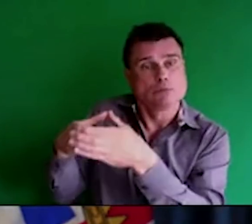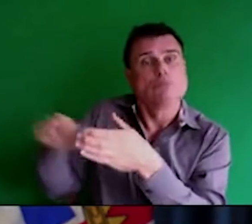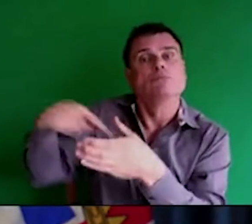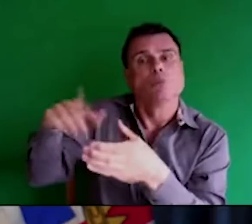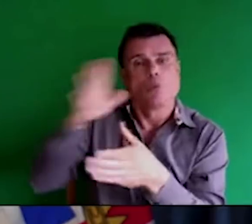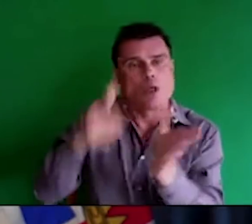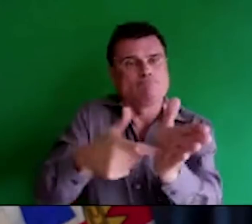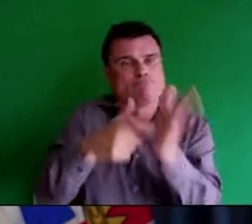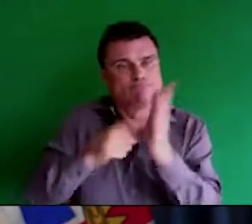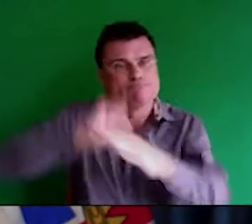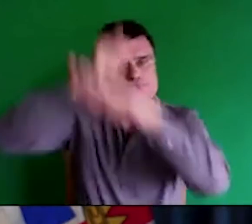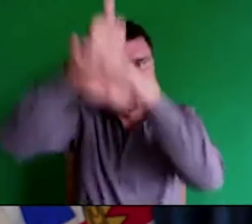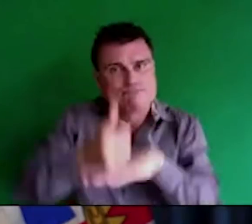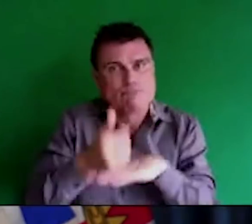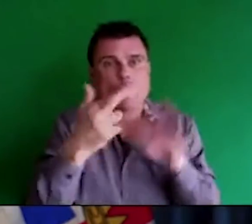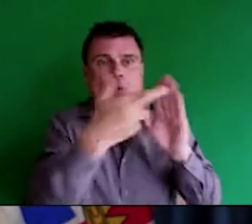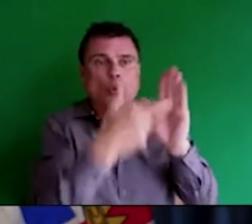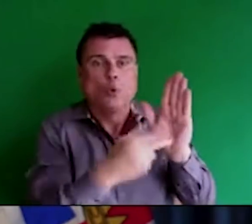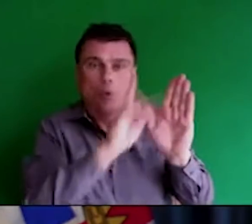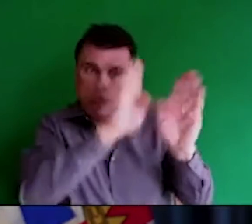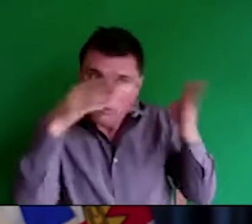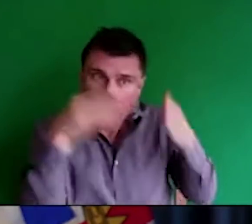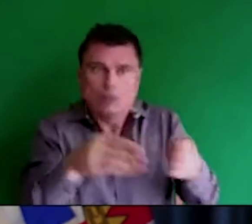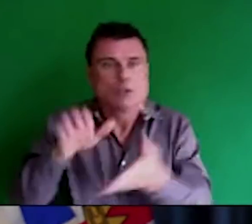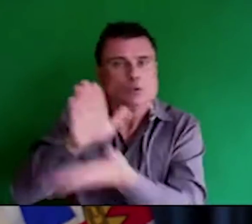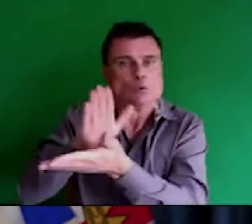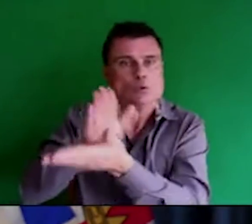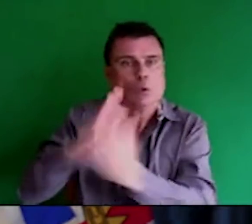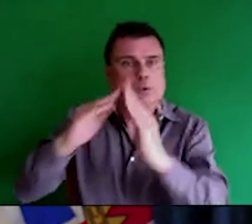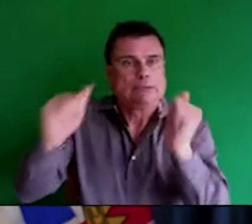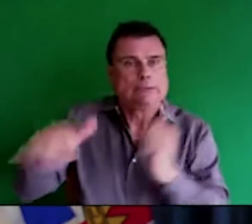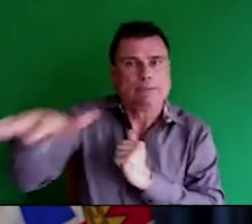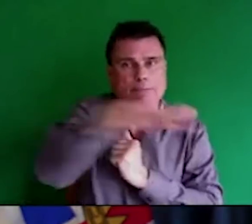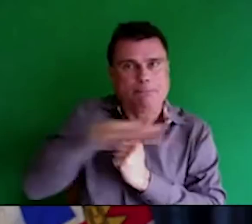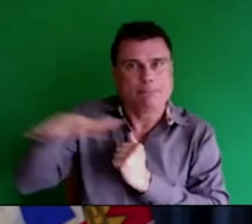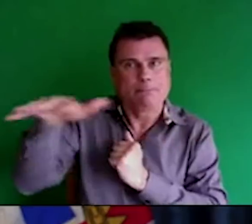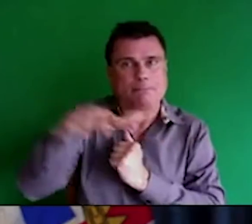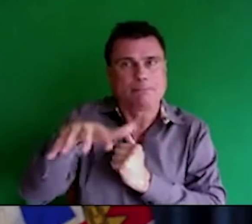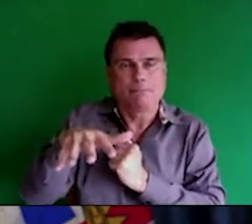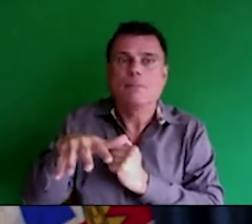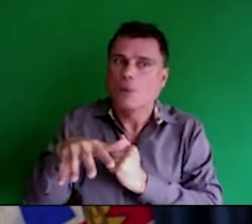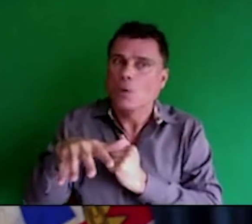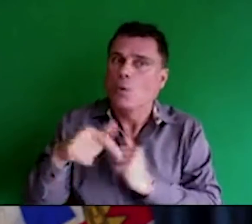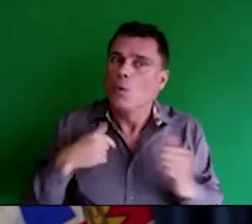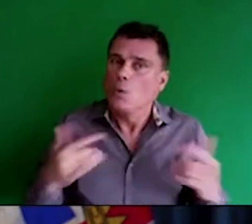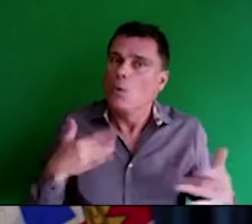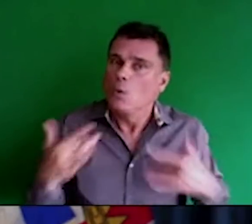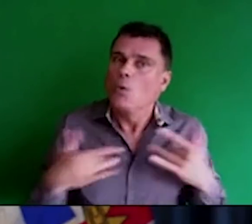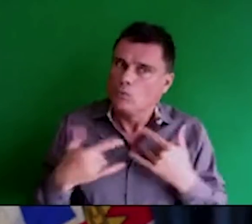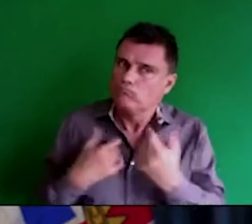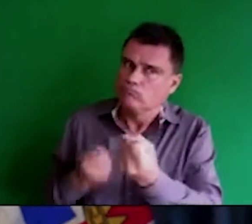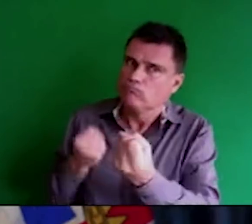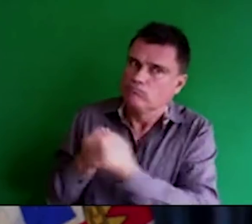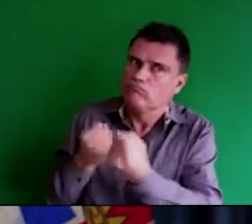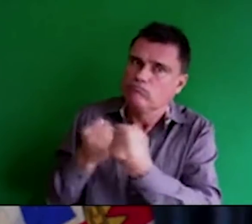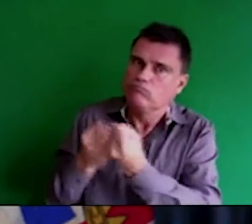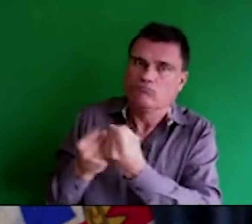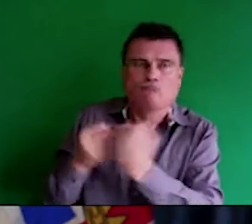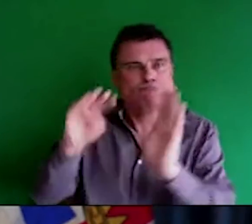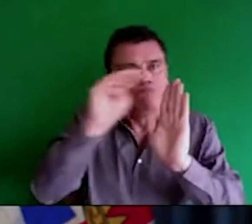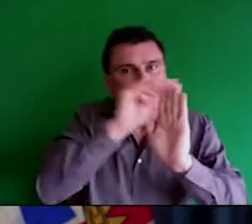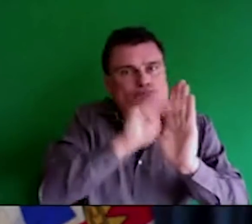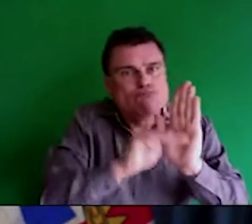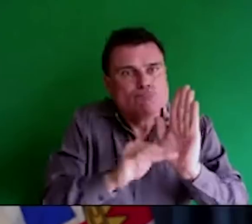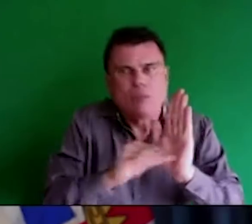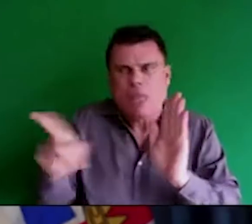system. I'm very excited about that. It has my full support so that we can bring the stakeholders together on a more regular basis to target